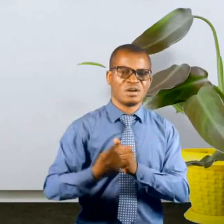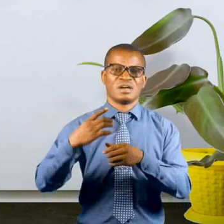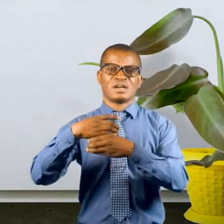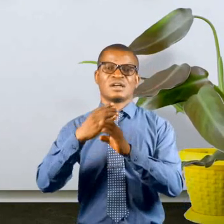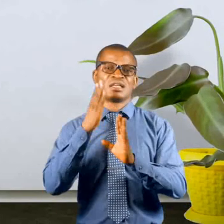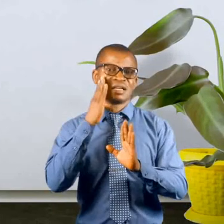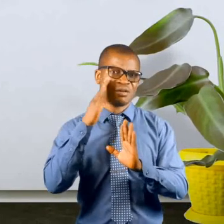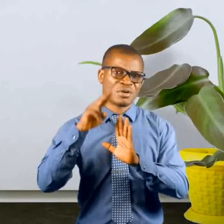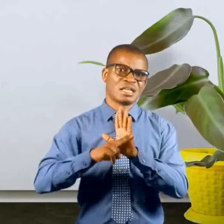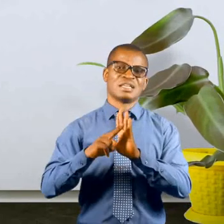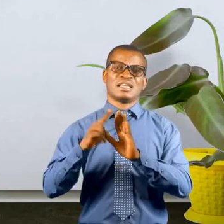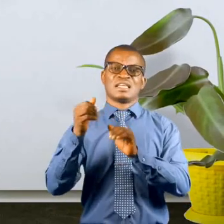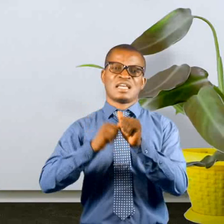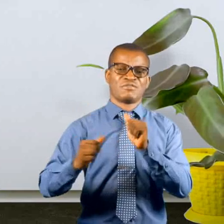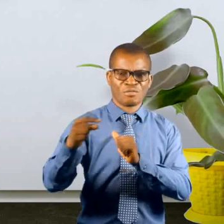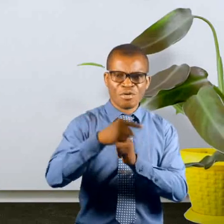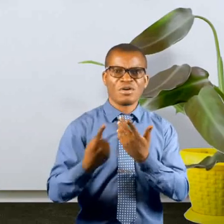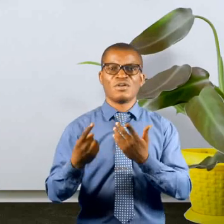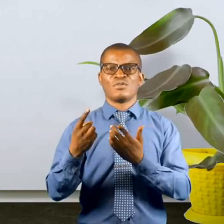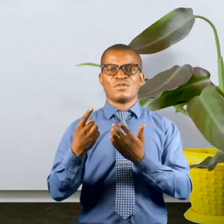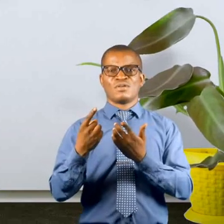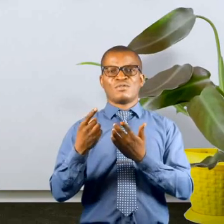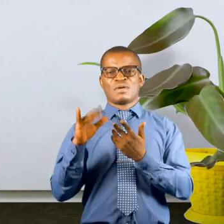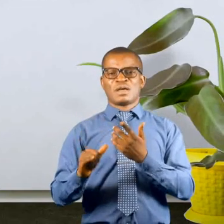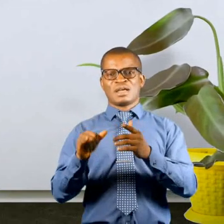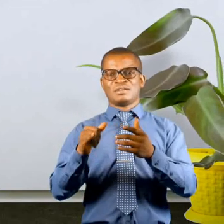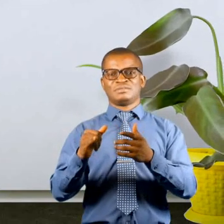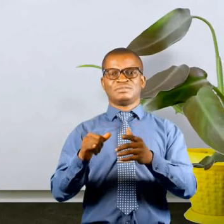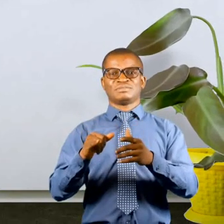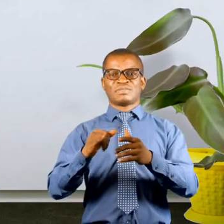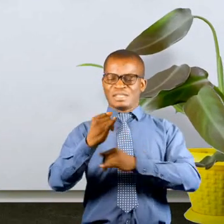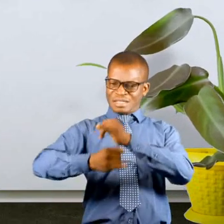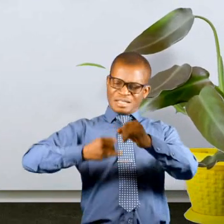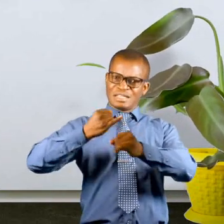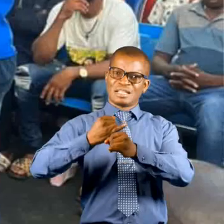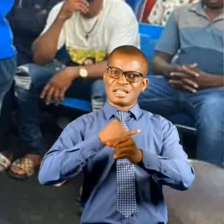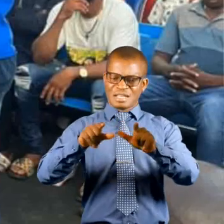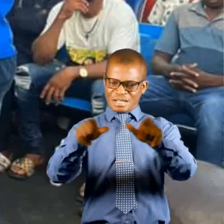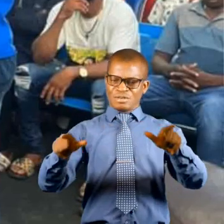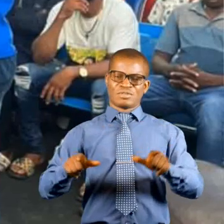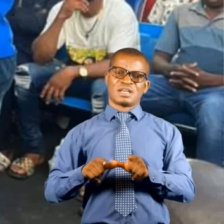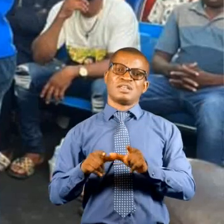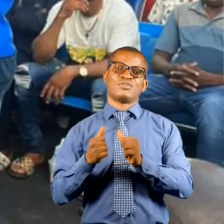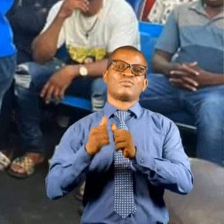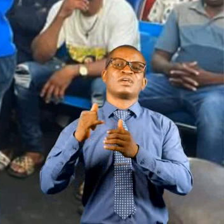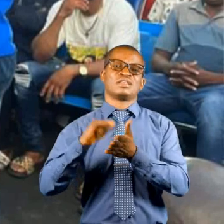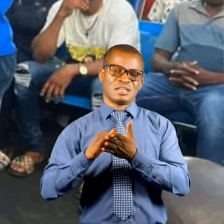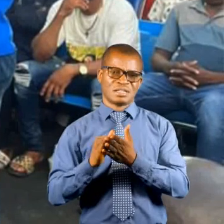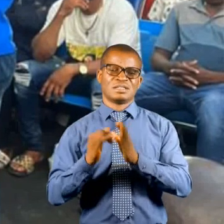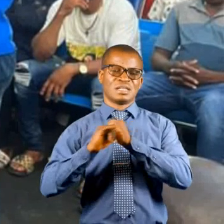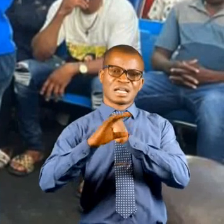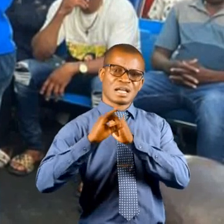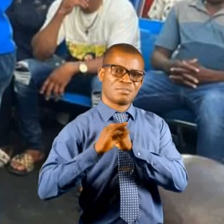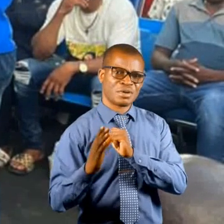the trafficking routes for a lot of people, particularly in Nigeria, whether it's internal or international trafficking. And that there have been interventions as